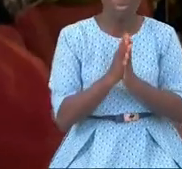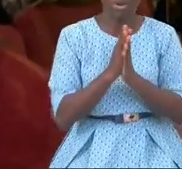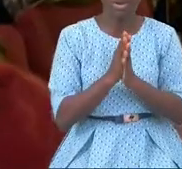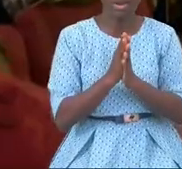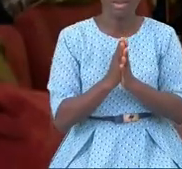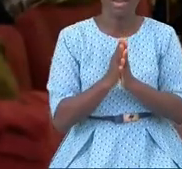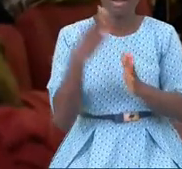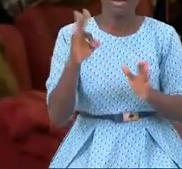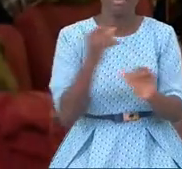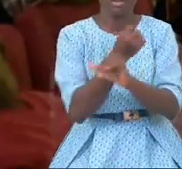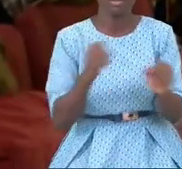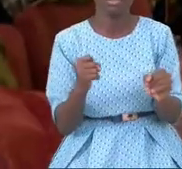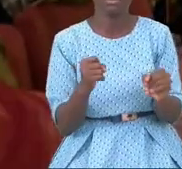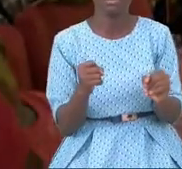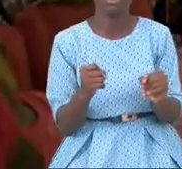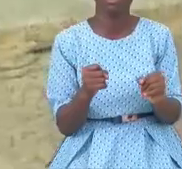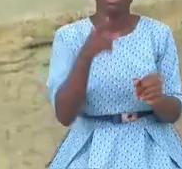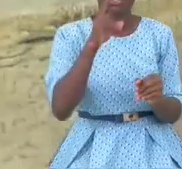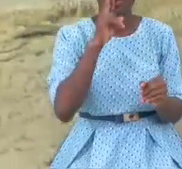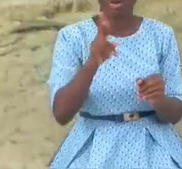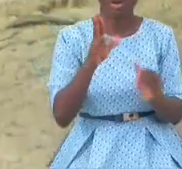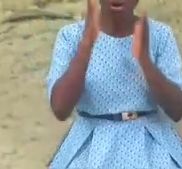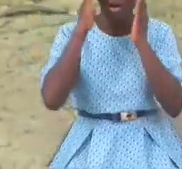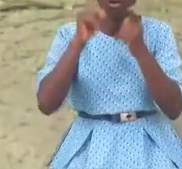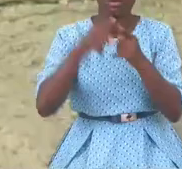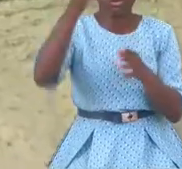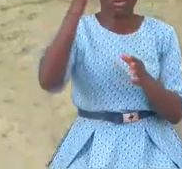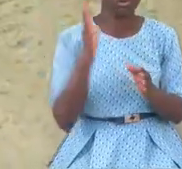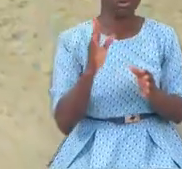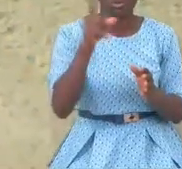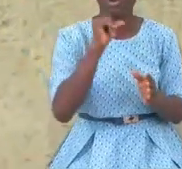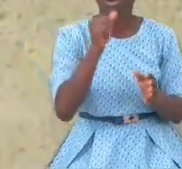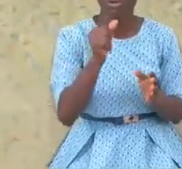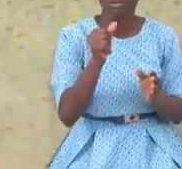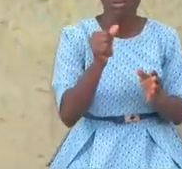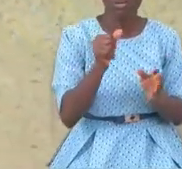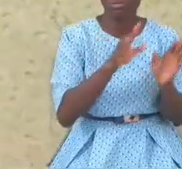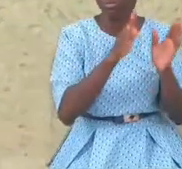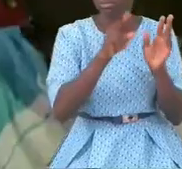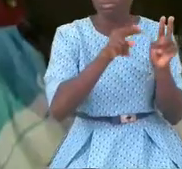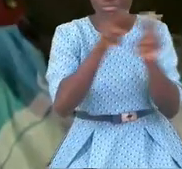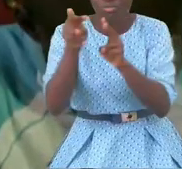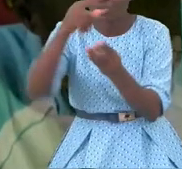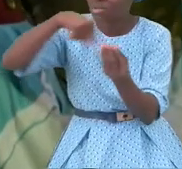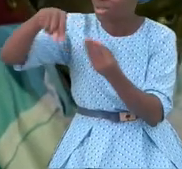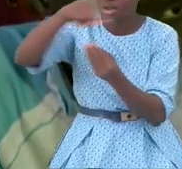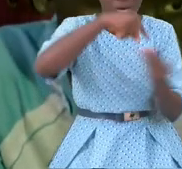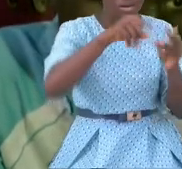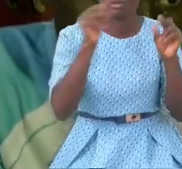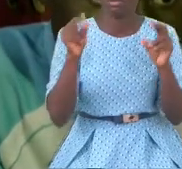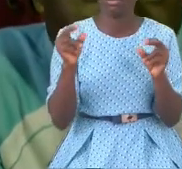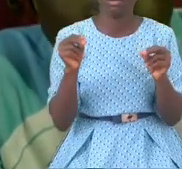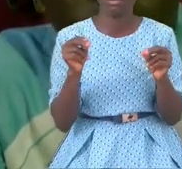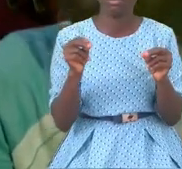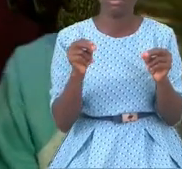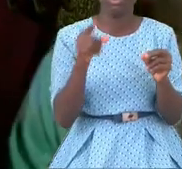heart. And you can take a decision with that heart and with that mind. And then you can open the inner